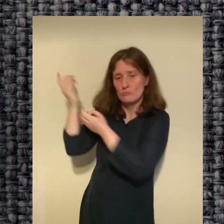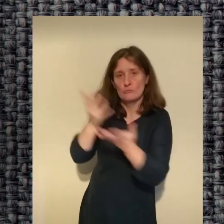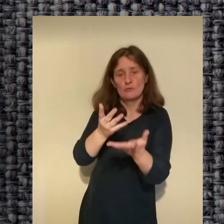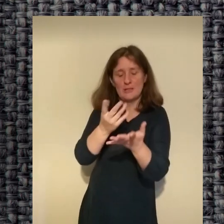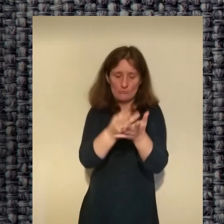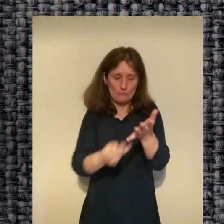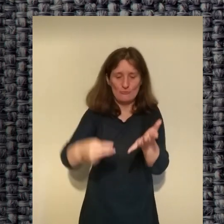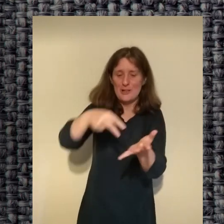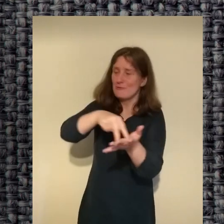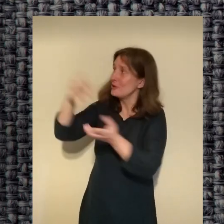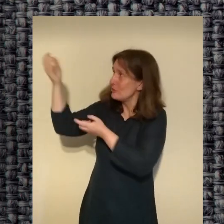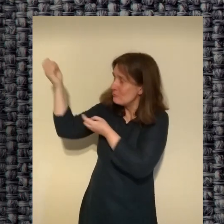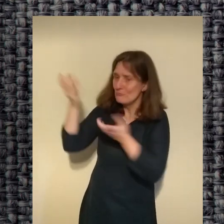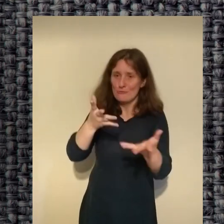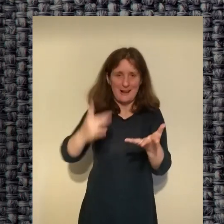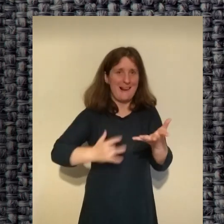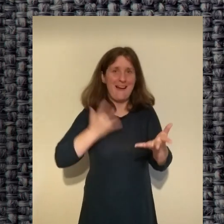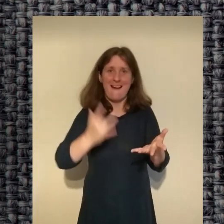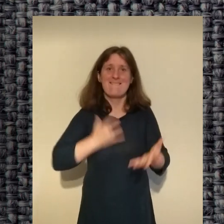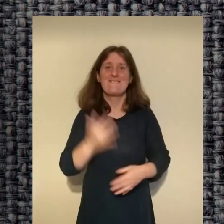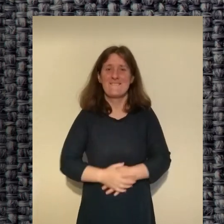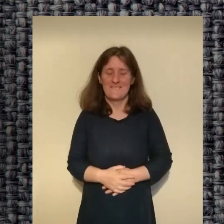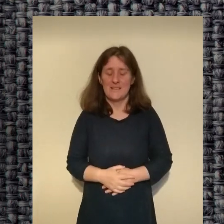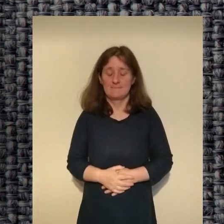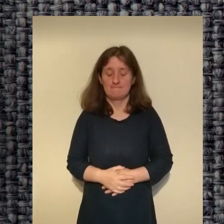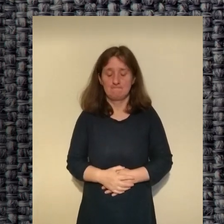who brings resurrection and life.